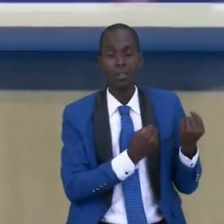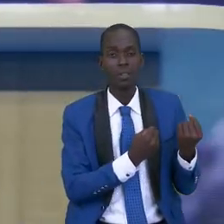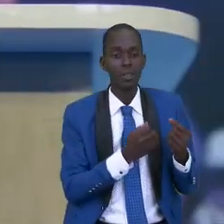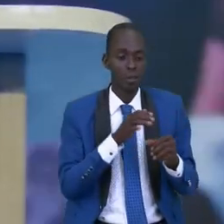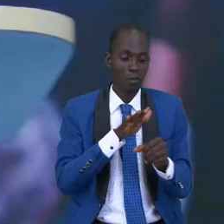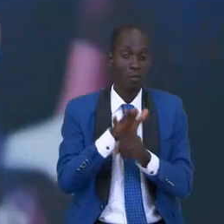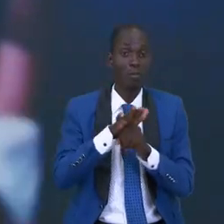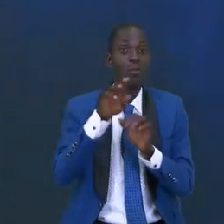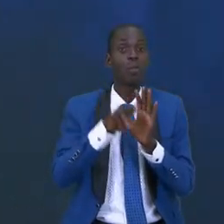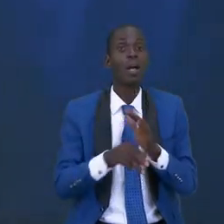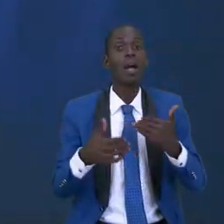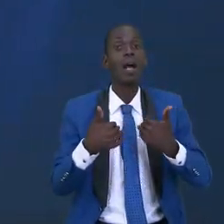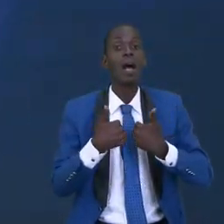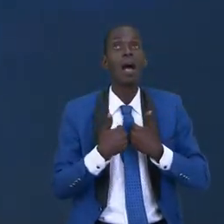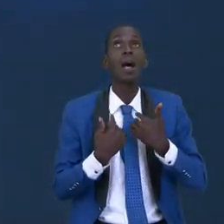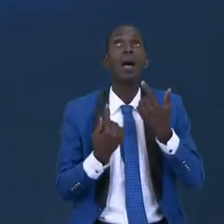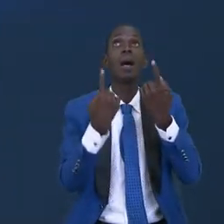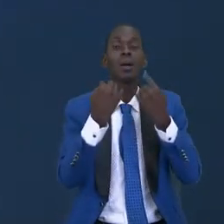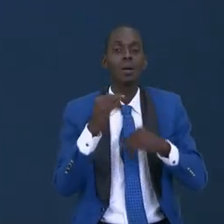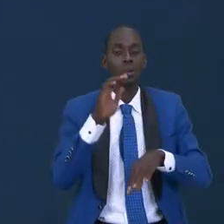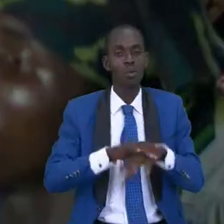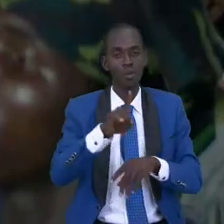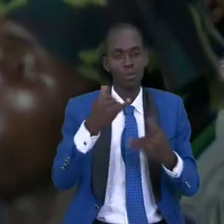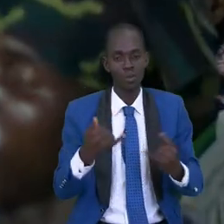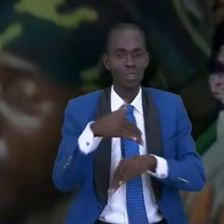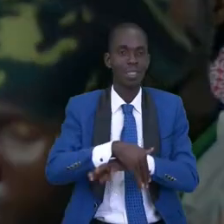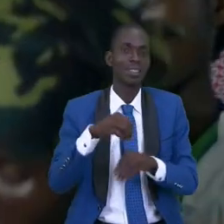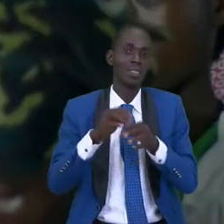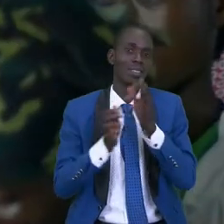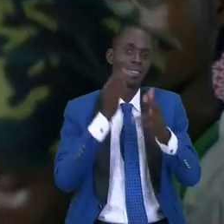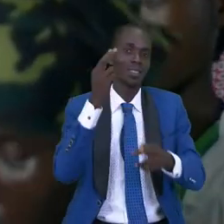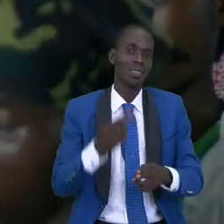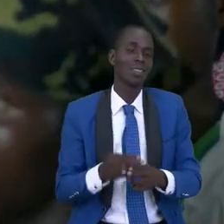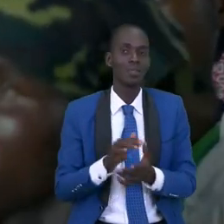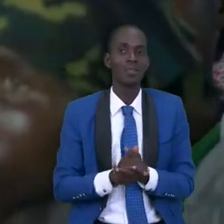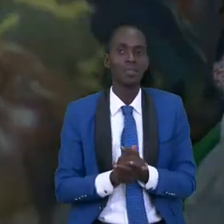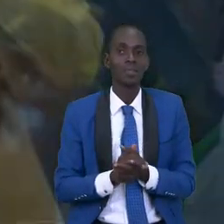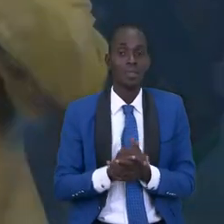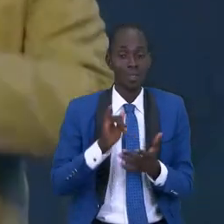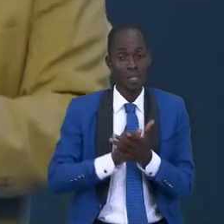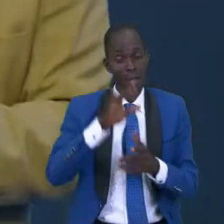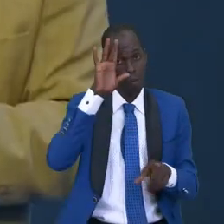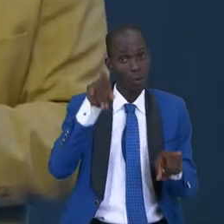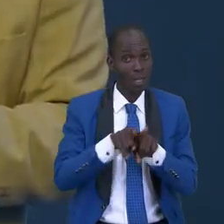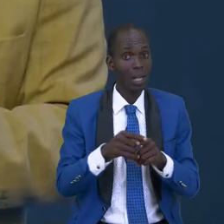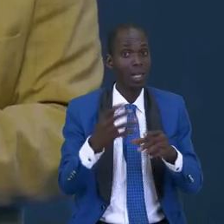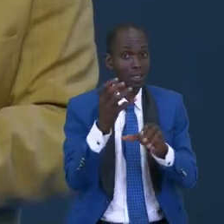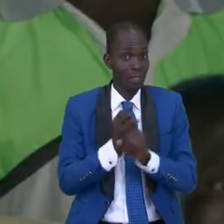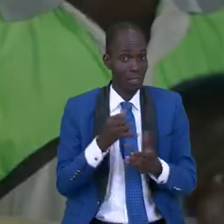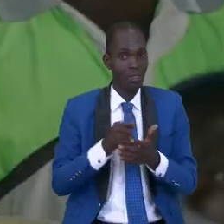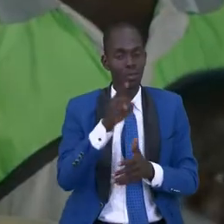fulfillment has come to you tonight. He got it, you will get